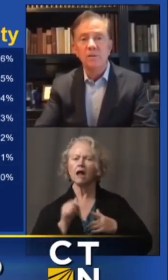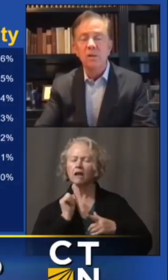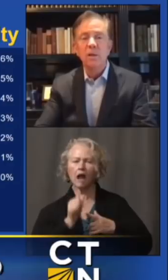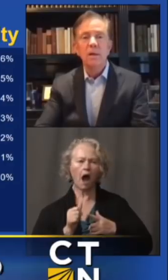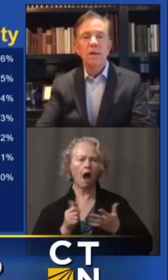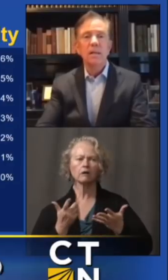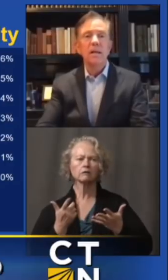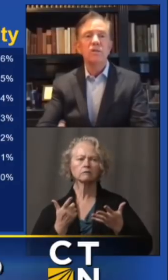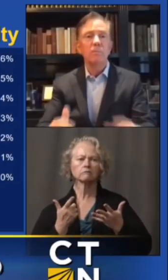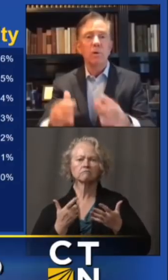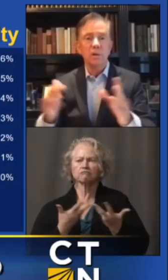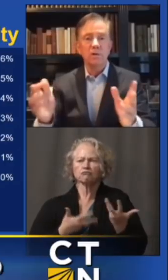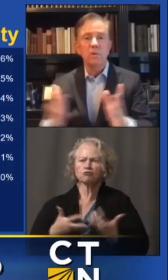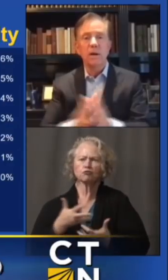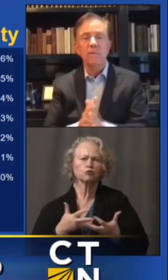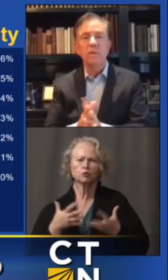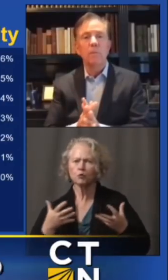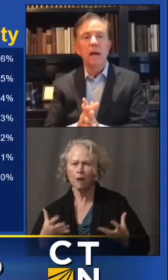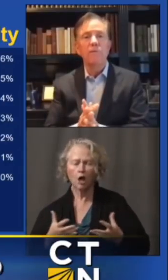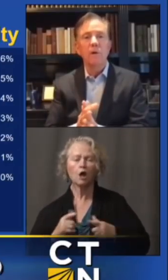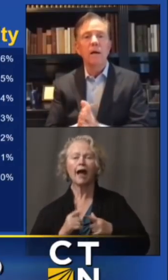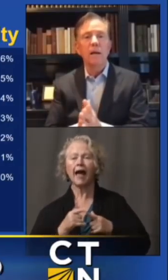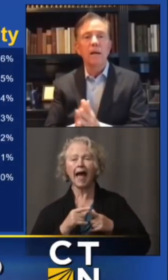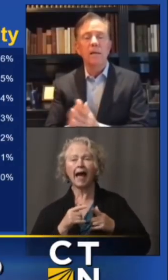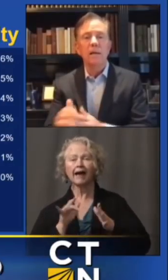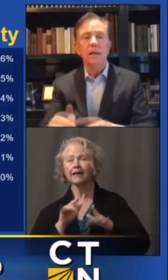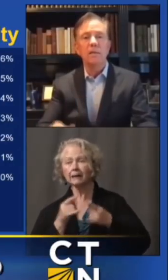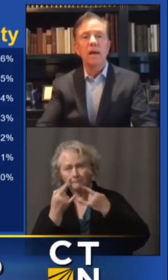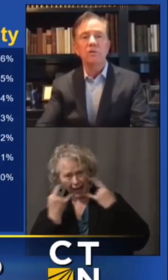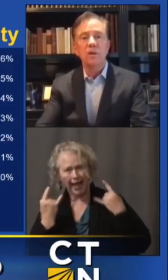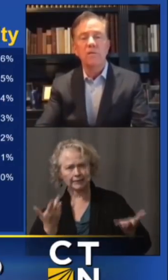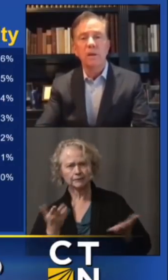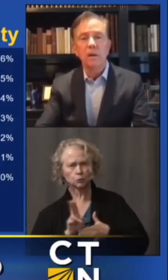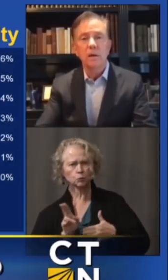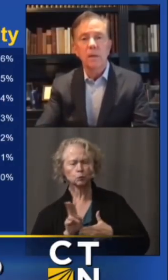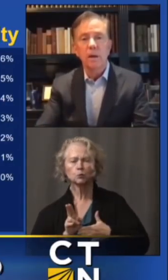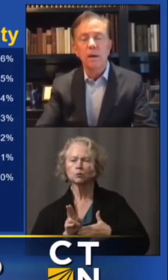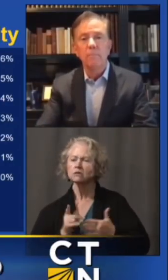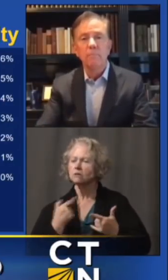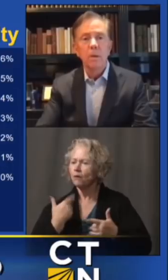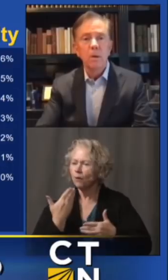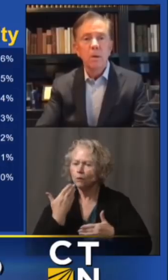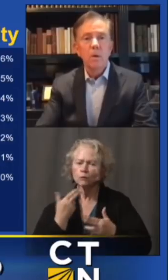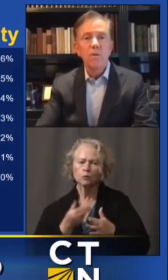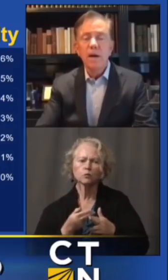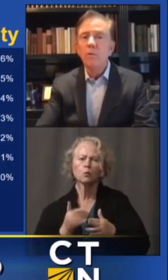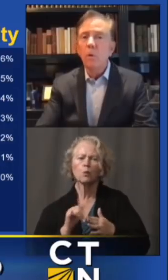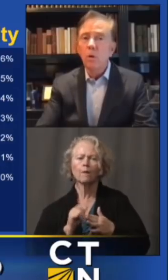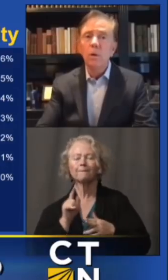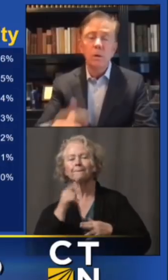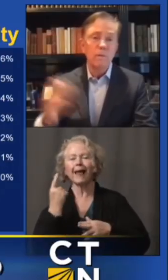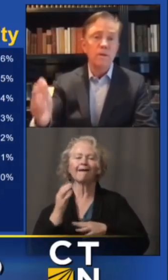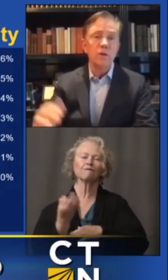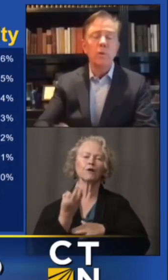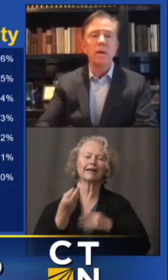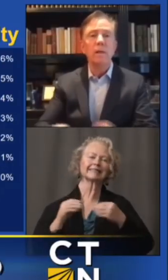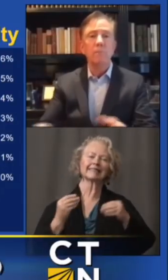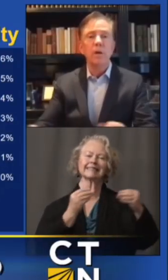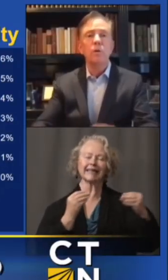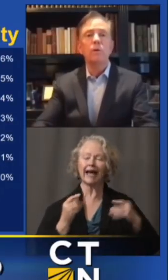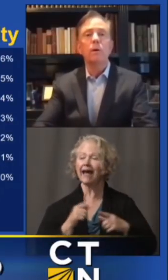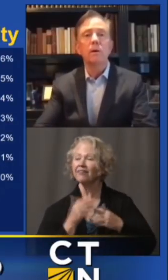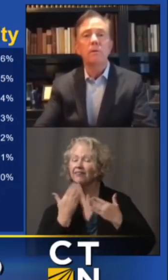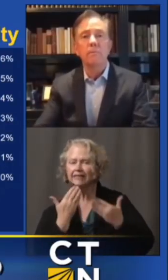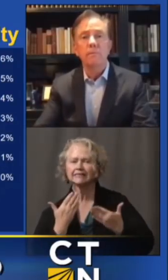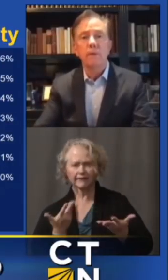mask. That's important as you have Black Friday and Thanksgiving coming up. We've had, all of us agreed, had pretty